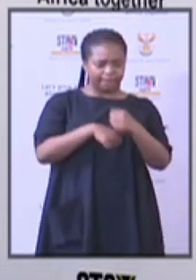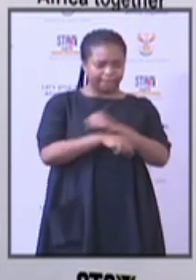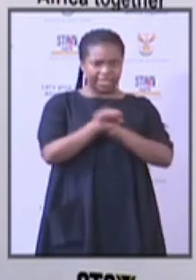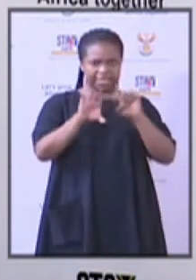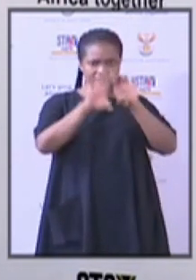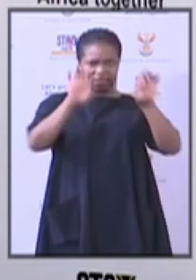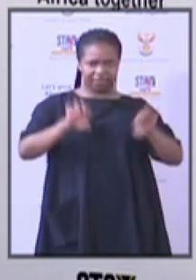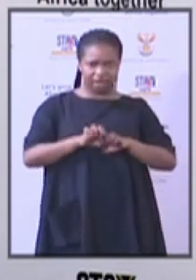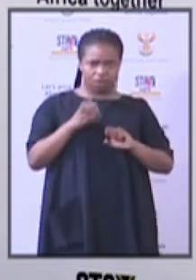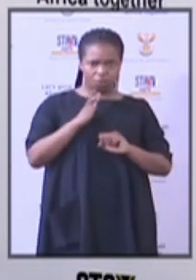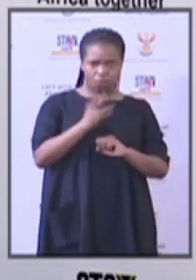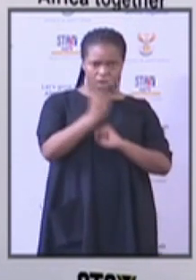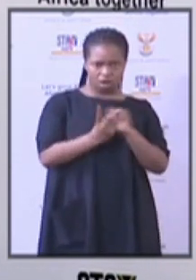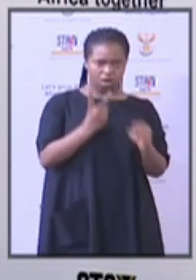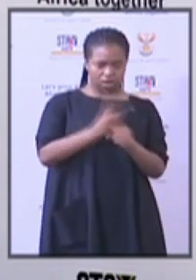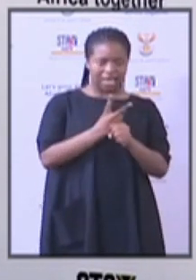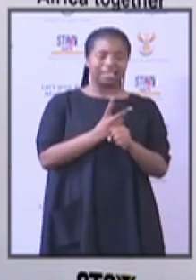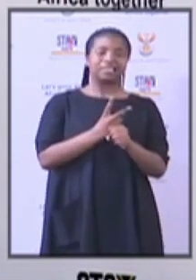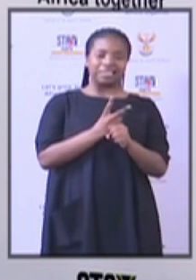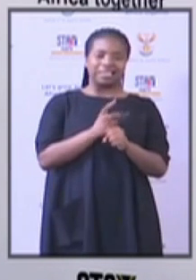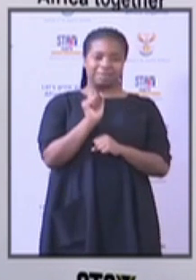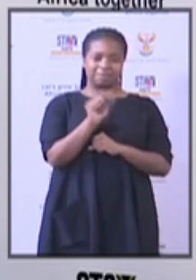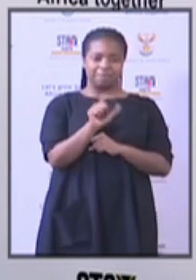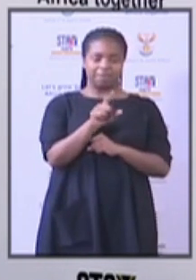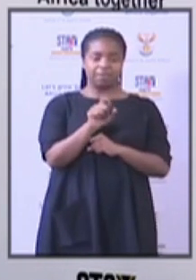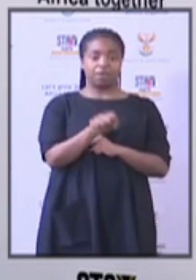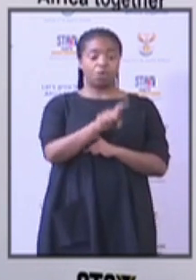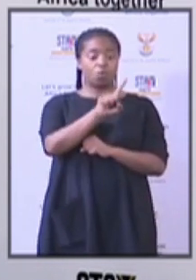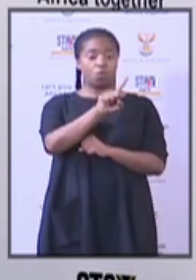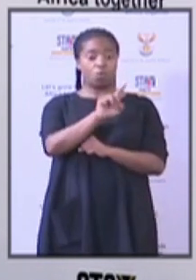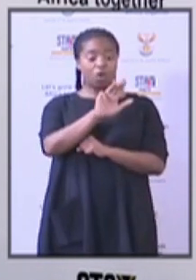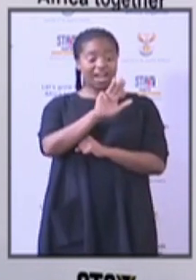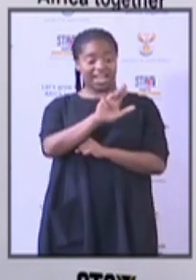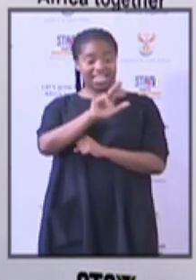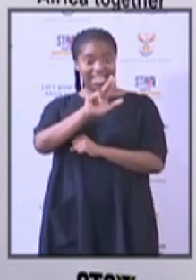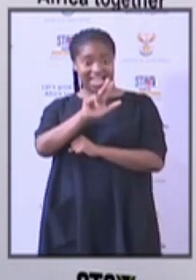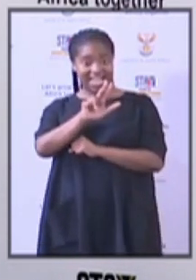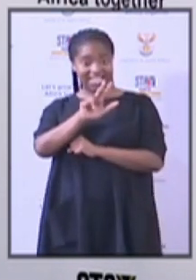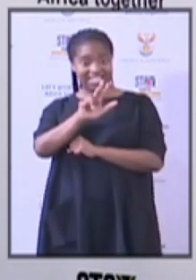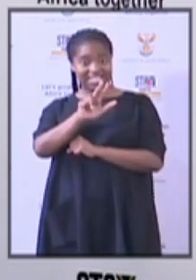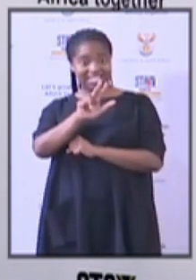certificate. We issued